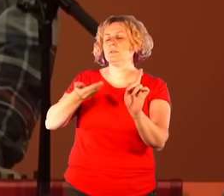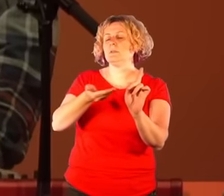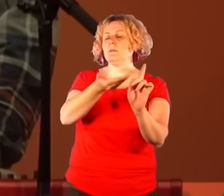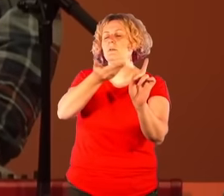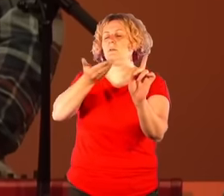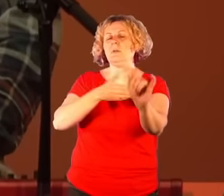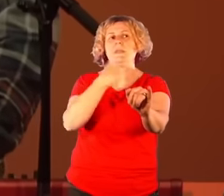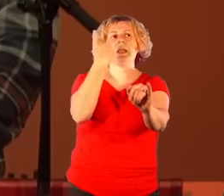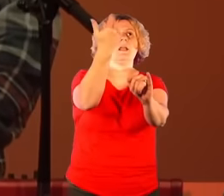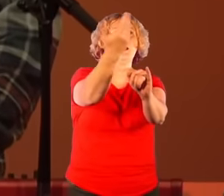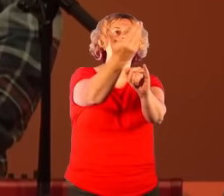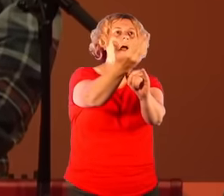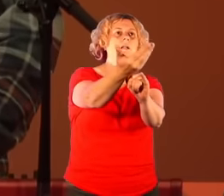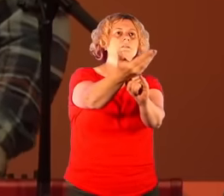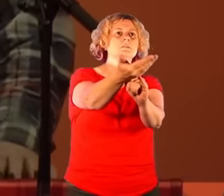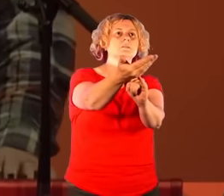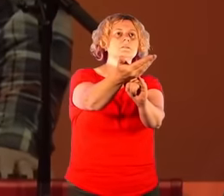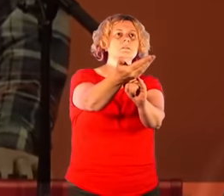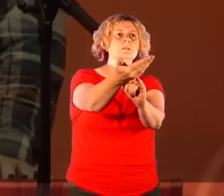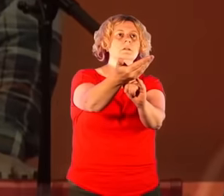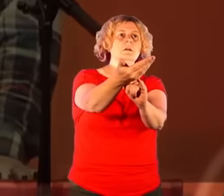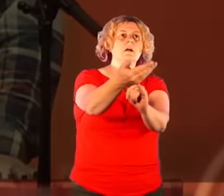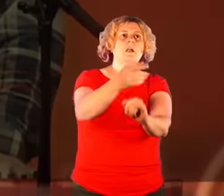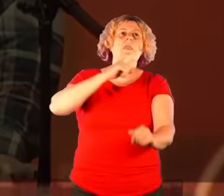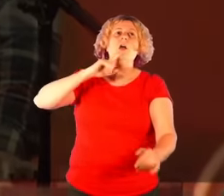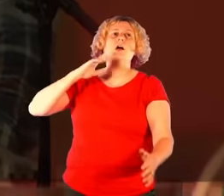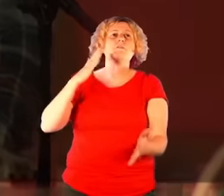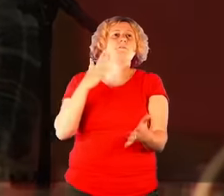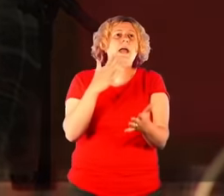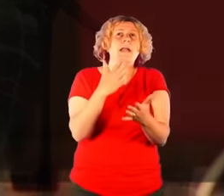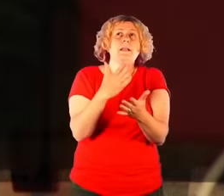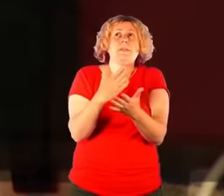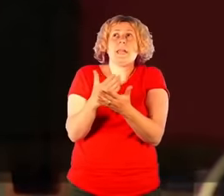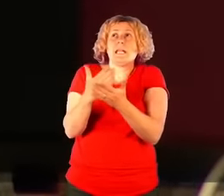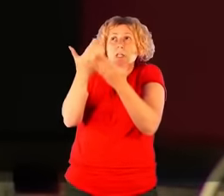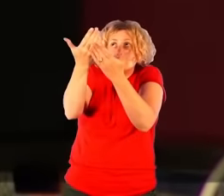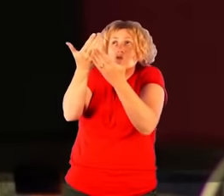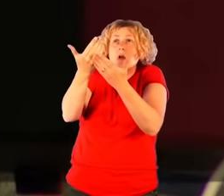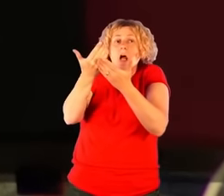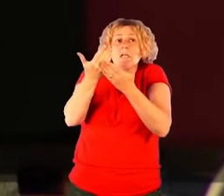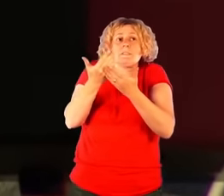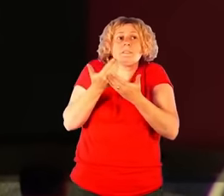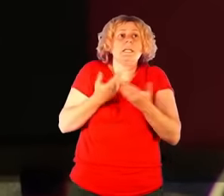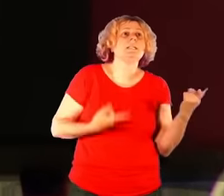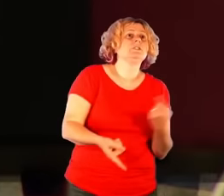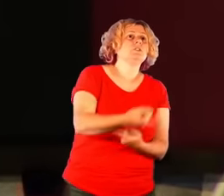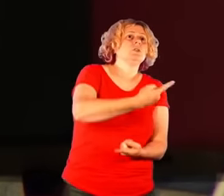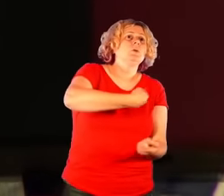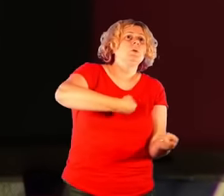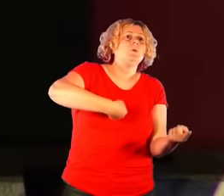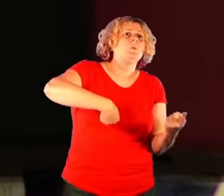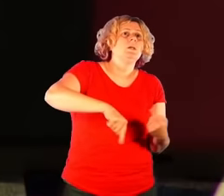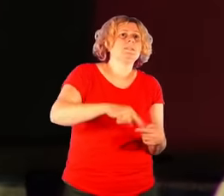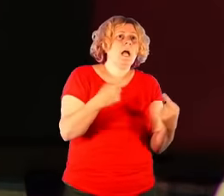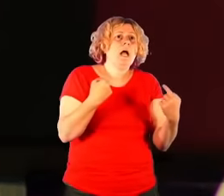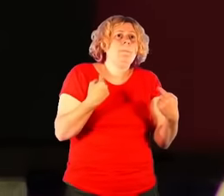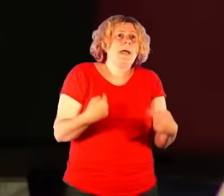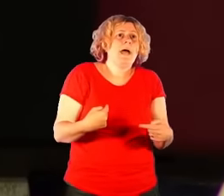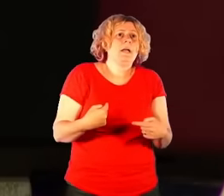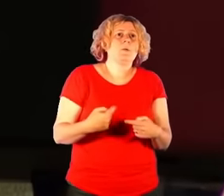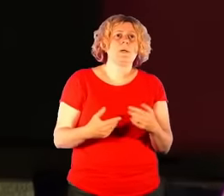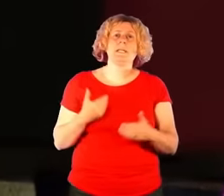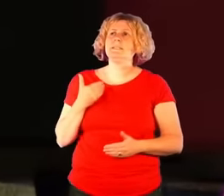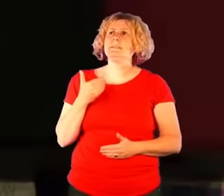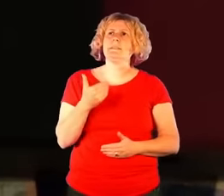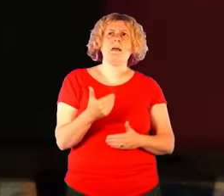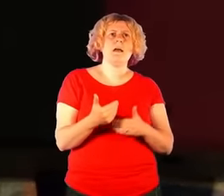us to the end. For the faith entrusted to us,